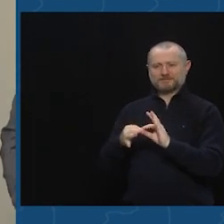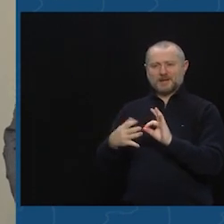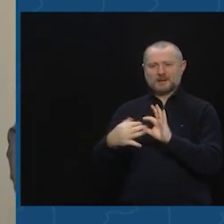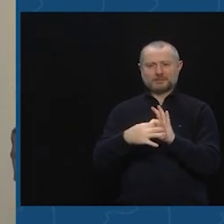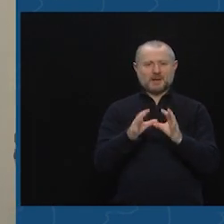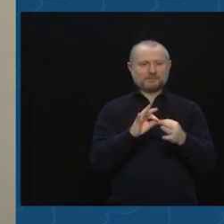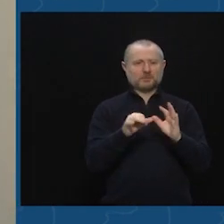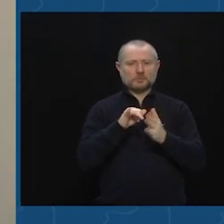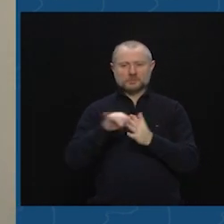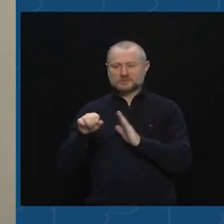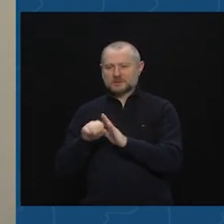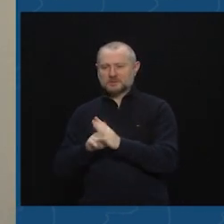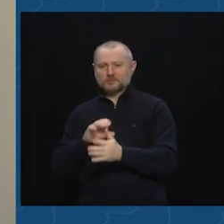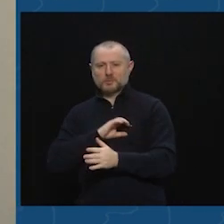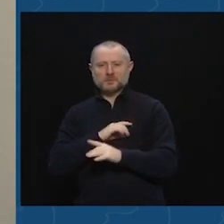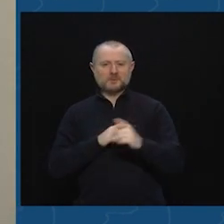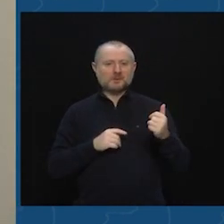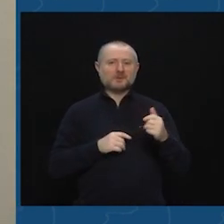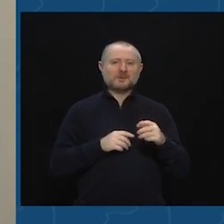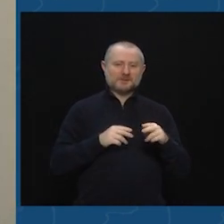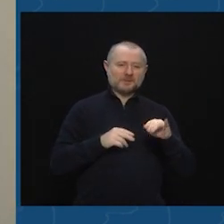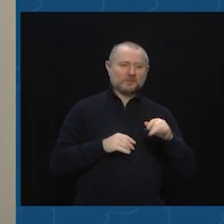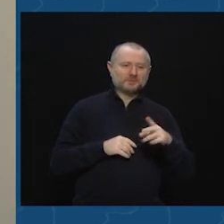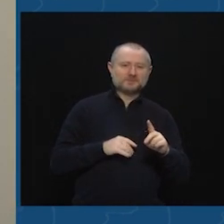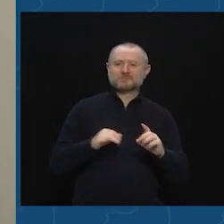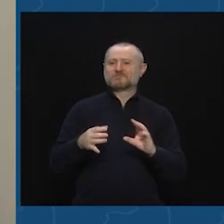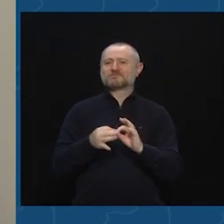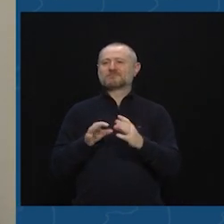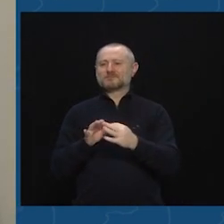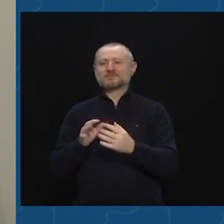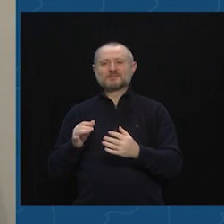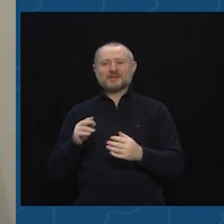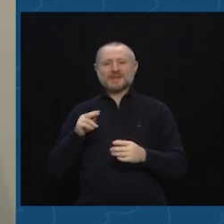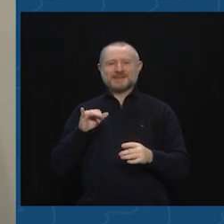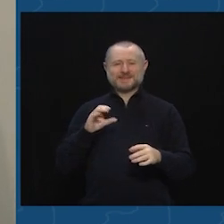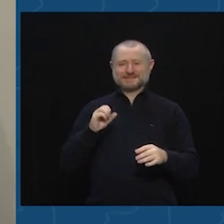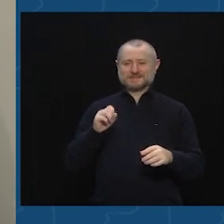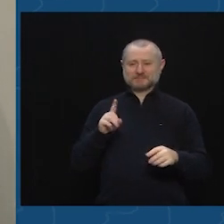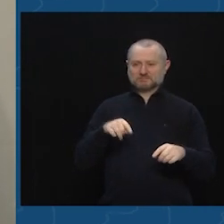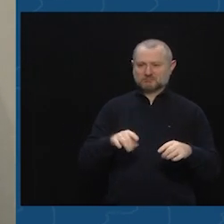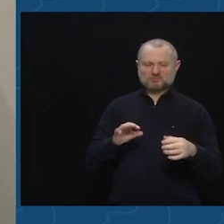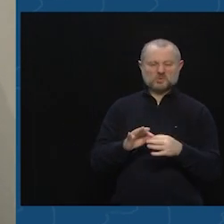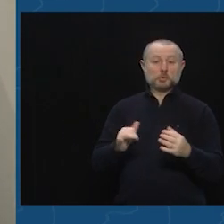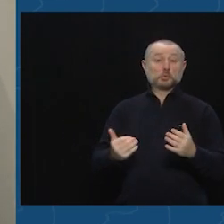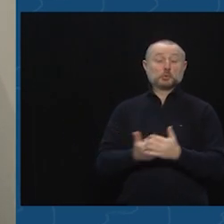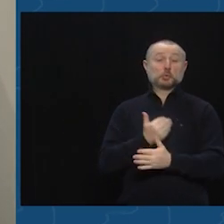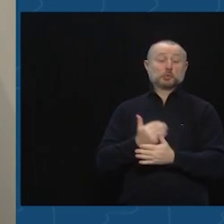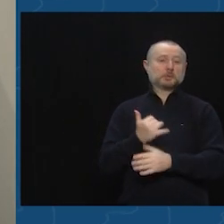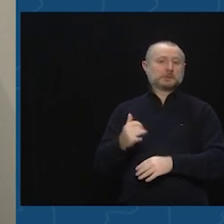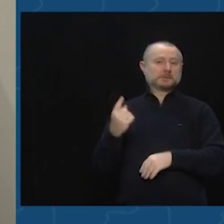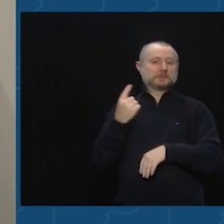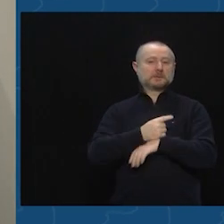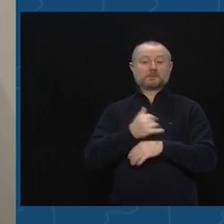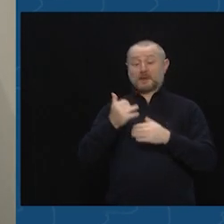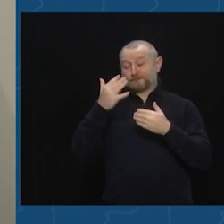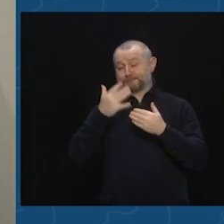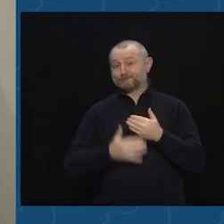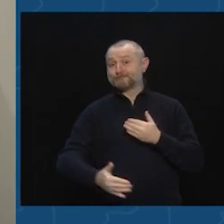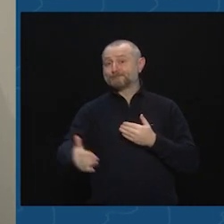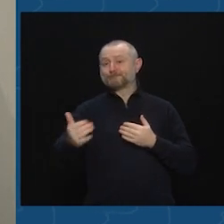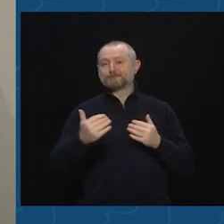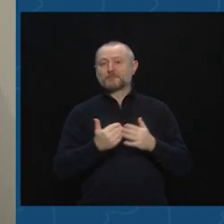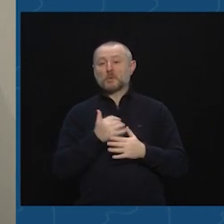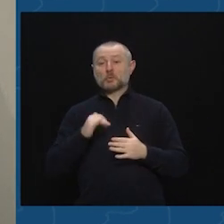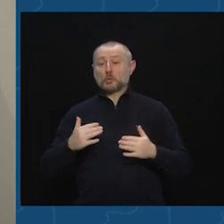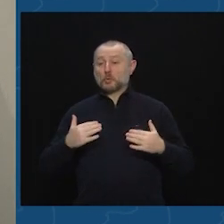new day dawning. We are coming at this issue with all the resources we can deploy. Again, the human capital, the